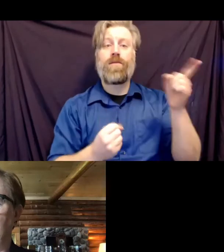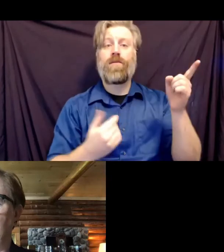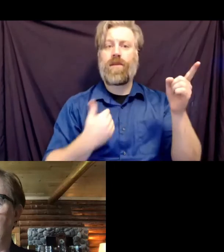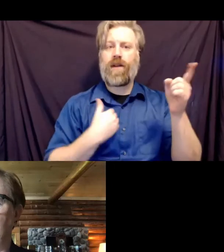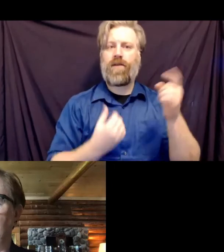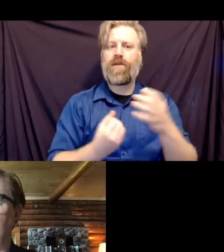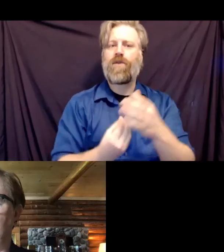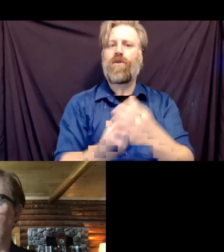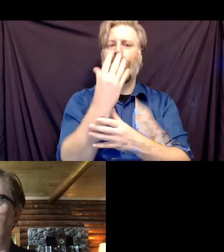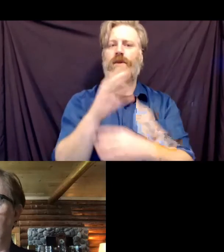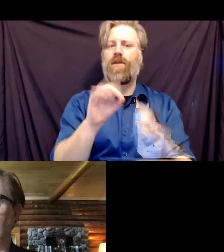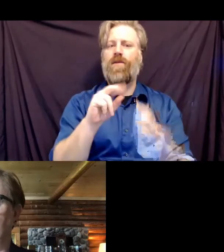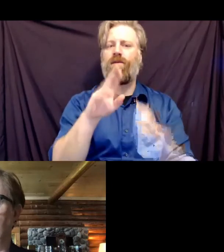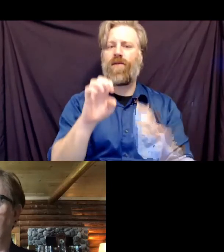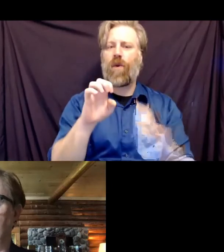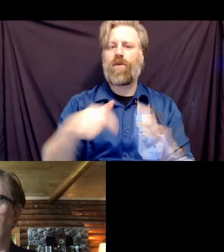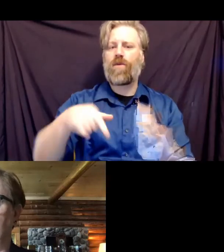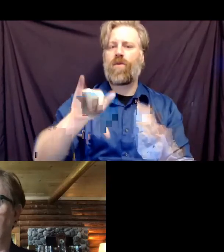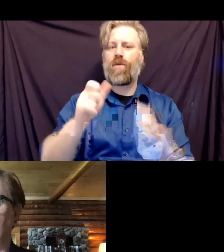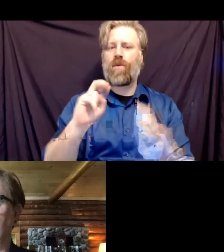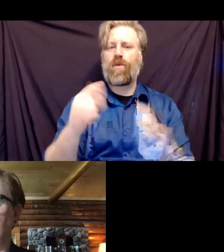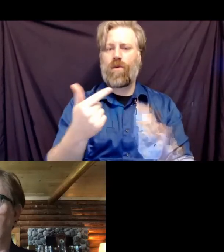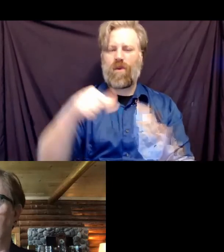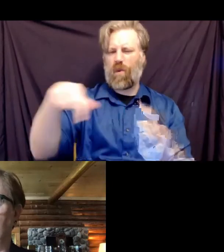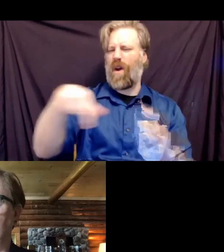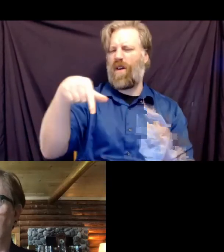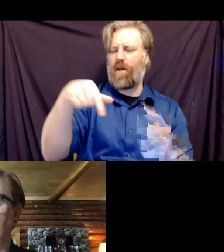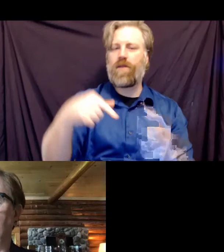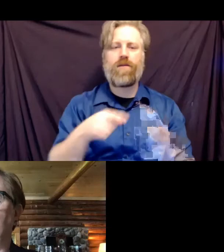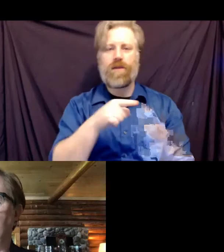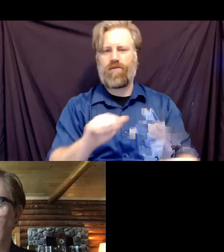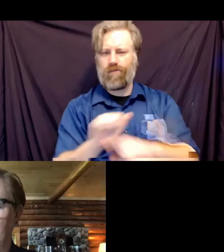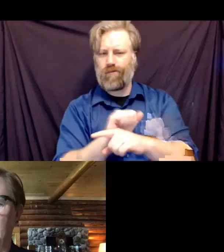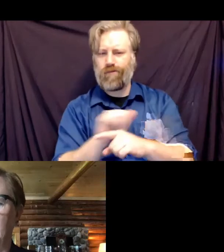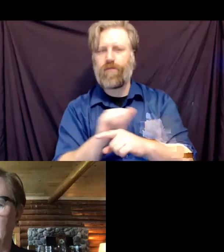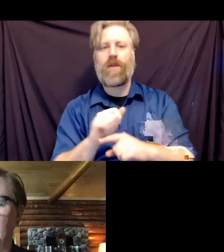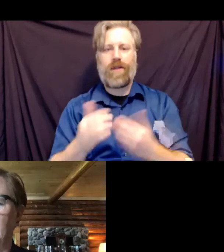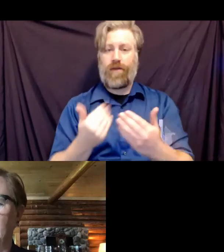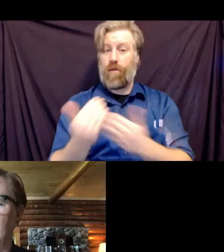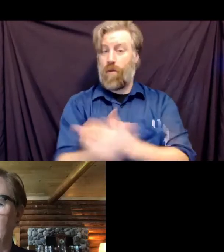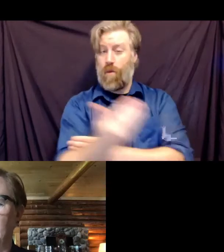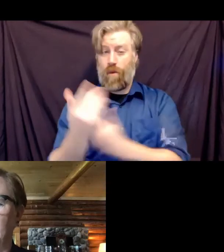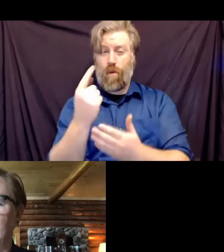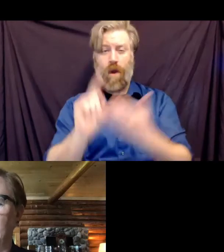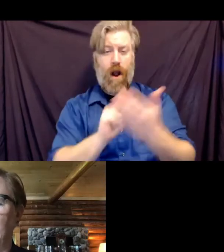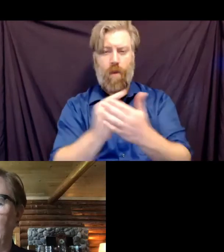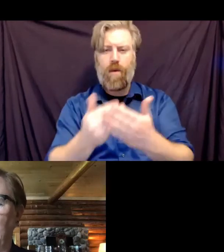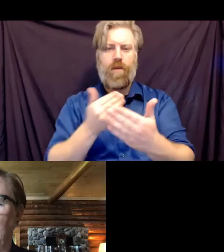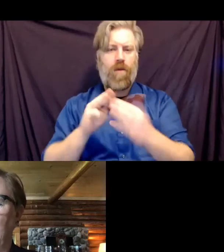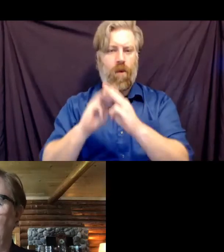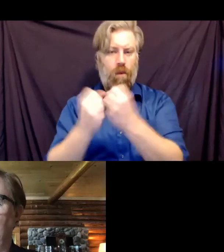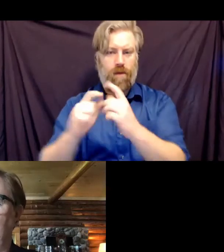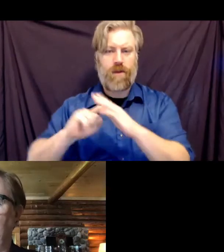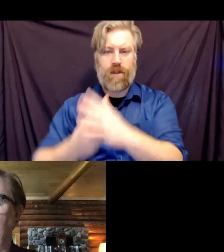what I practice, and they were doing it every morning for an hour before the workshop started. And I was just doing this